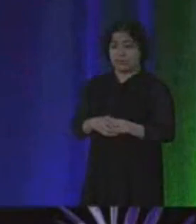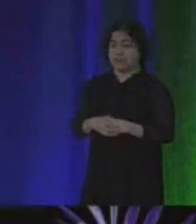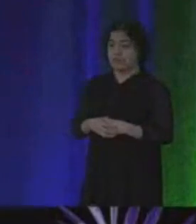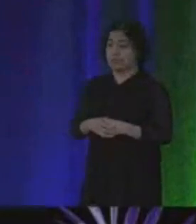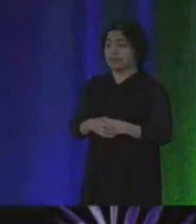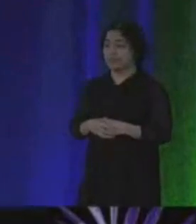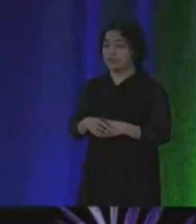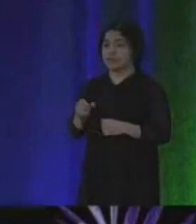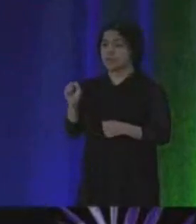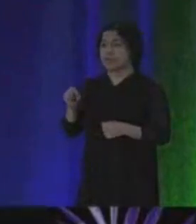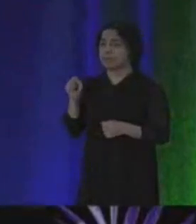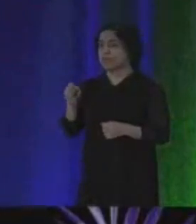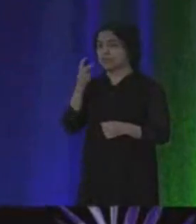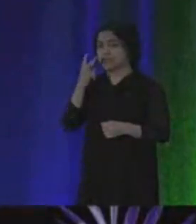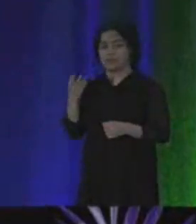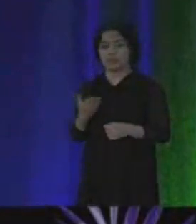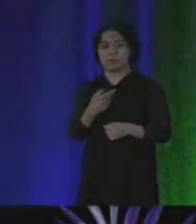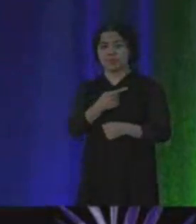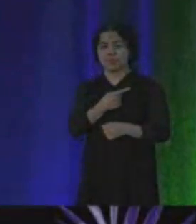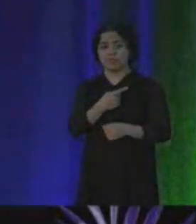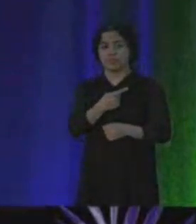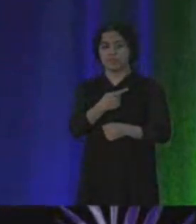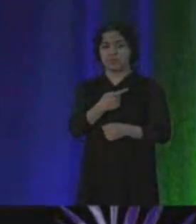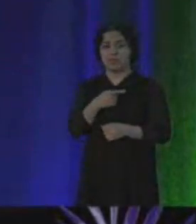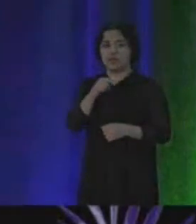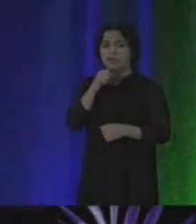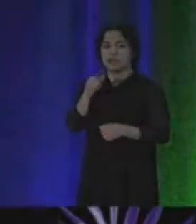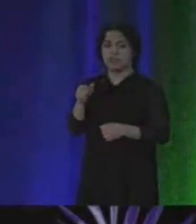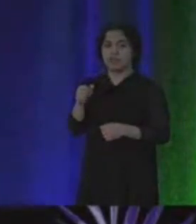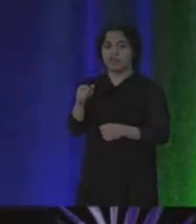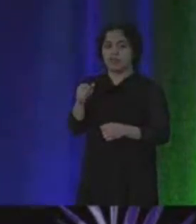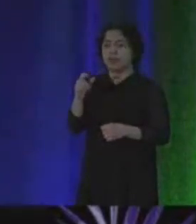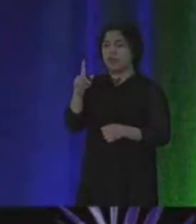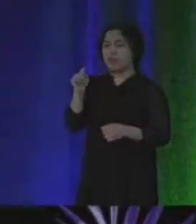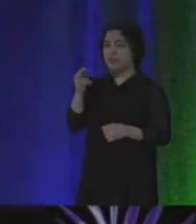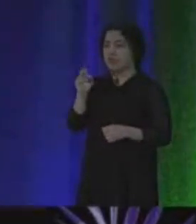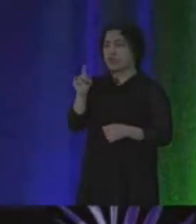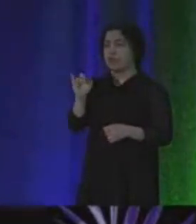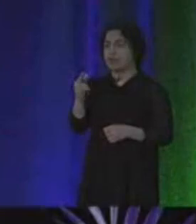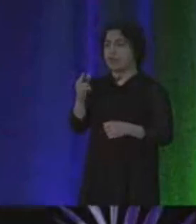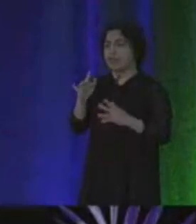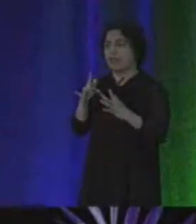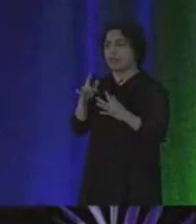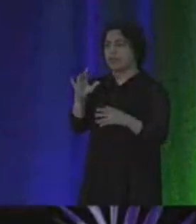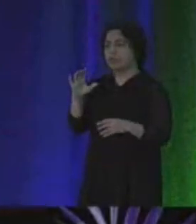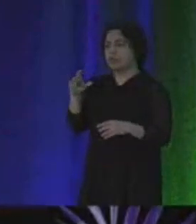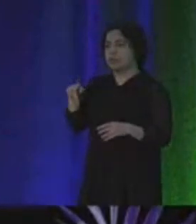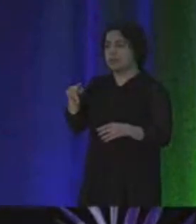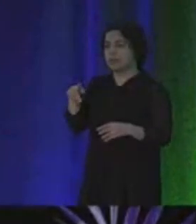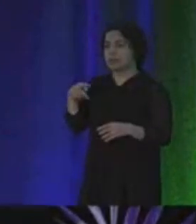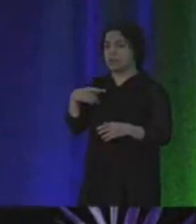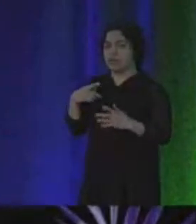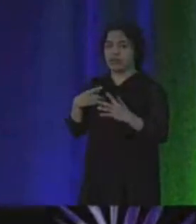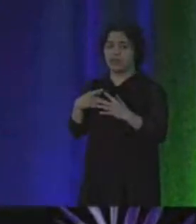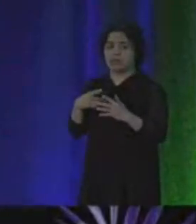Right off the bat, you're not like throttling network or CPU or anything like that. I'll turn screenshots on for shits and giggles.